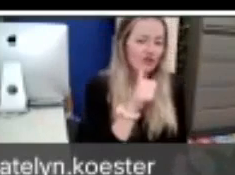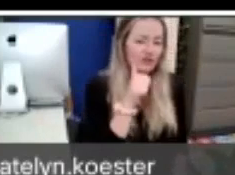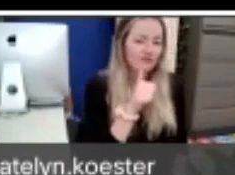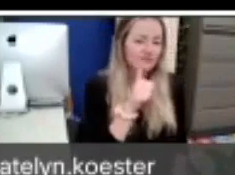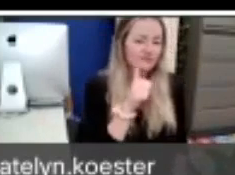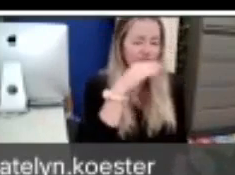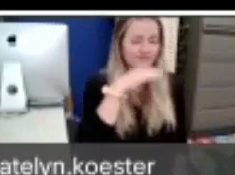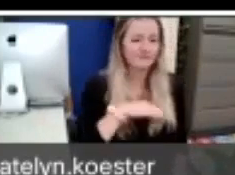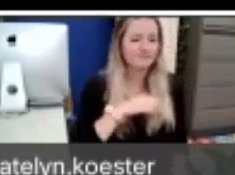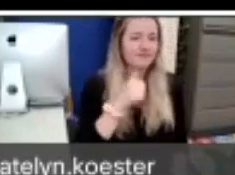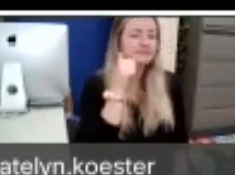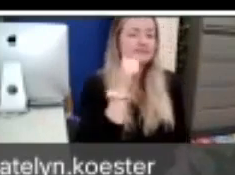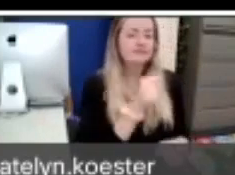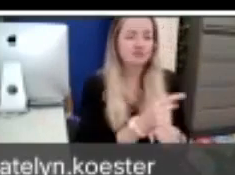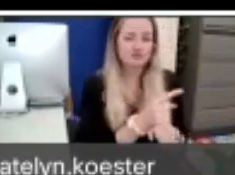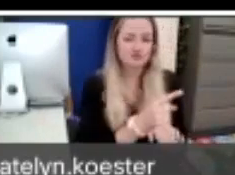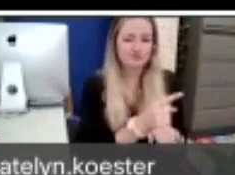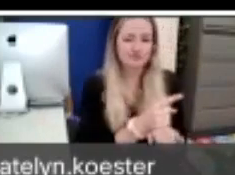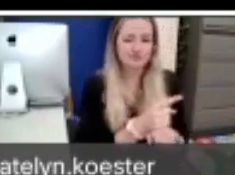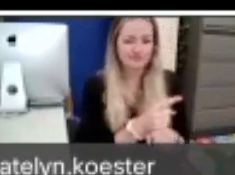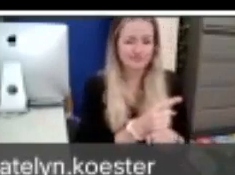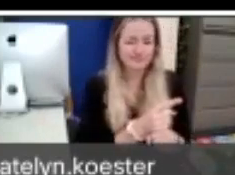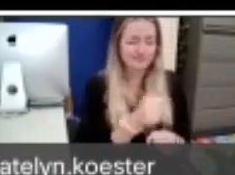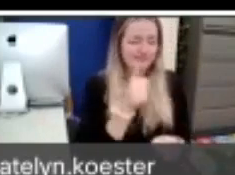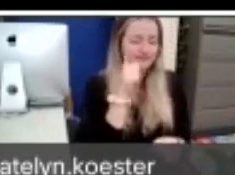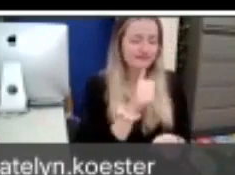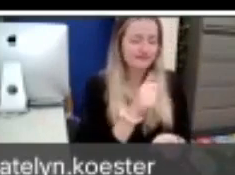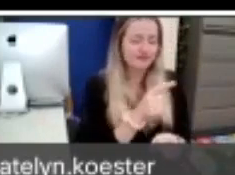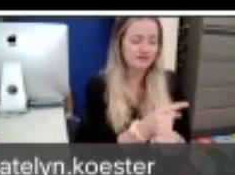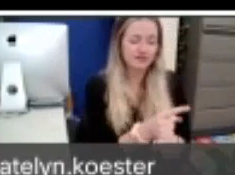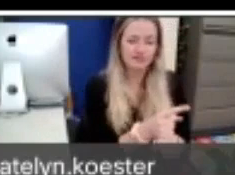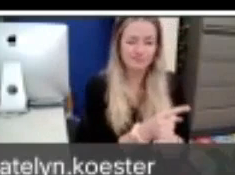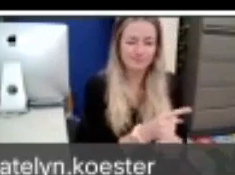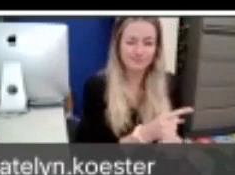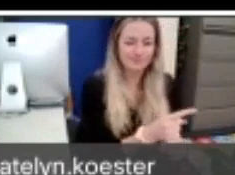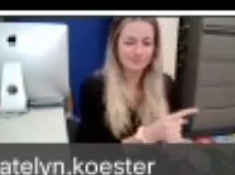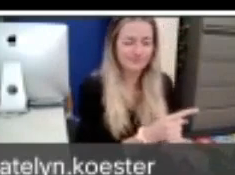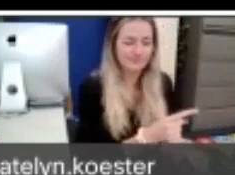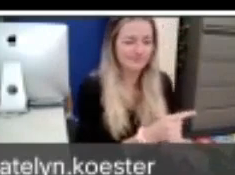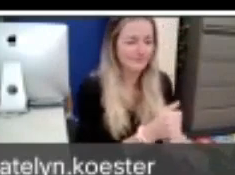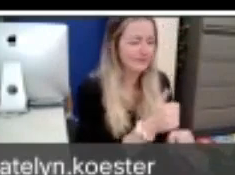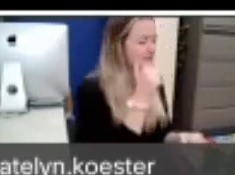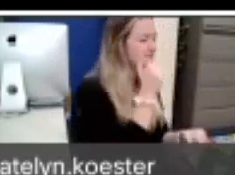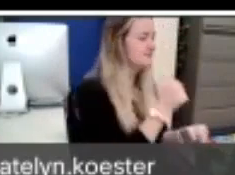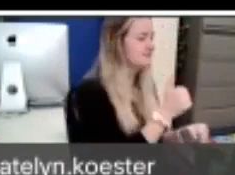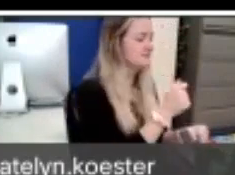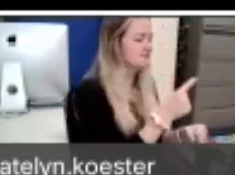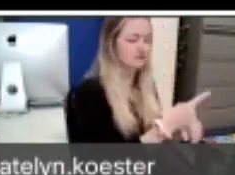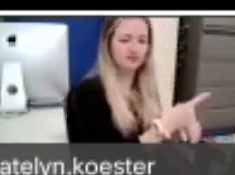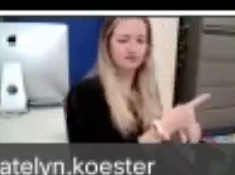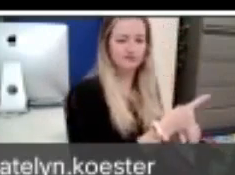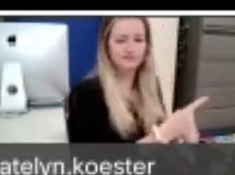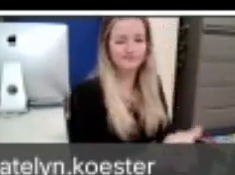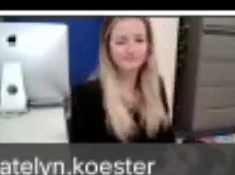So then that's girl on the chin, because that's the female area of sign language. So sister.